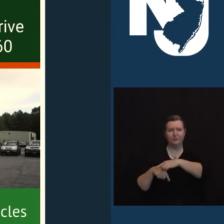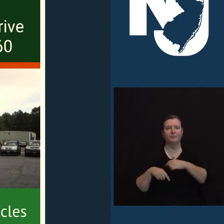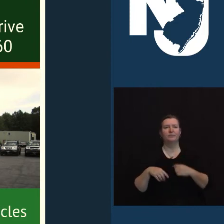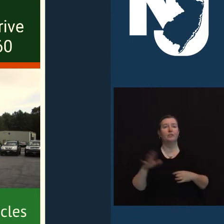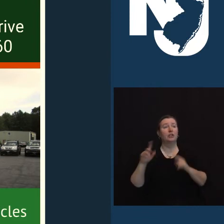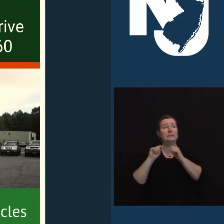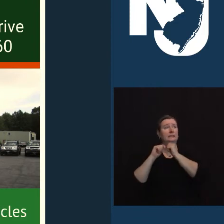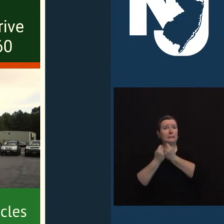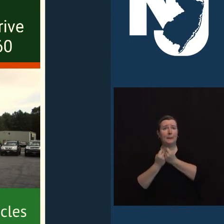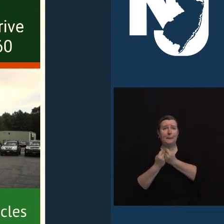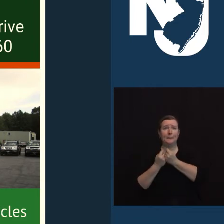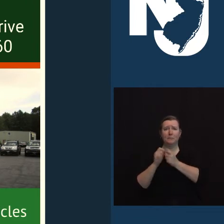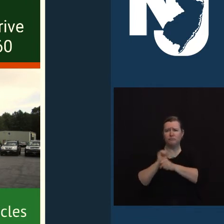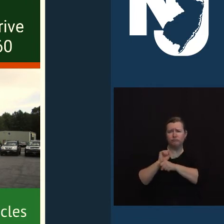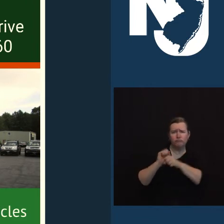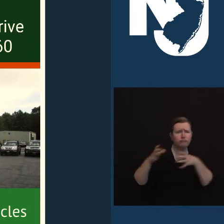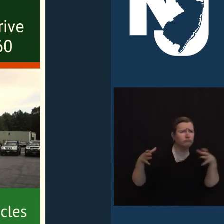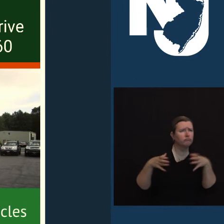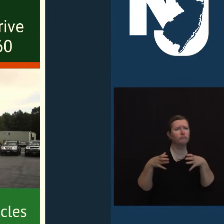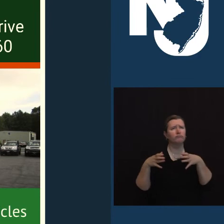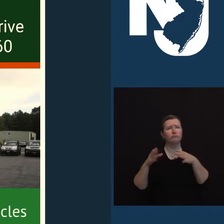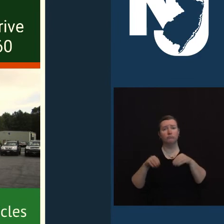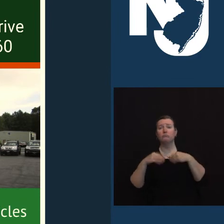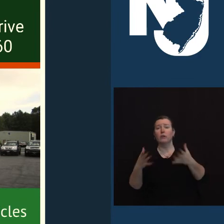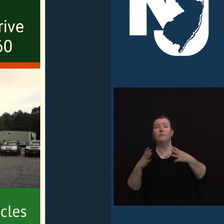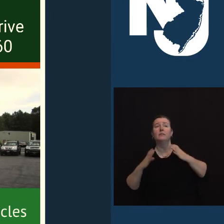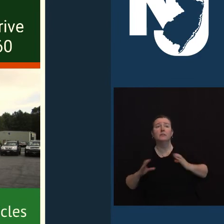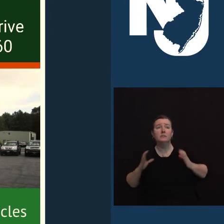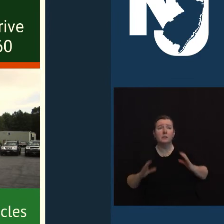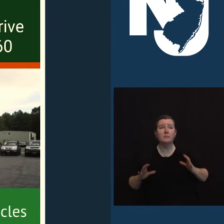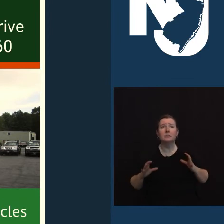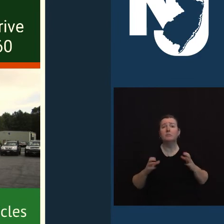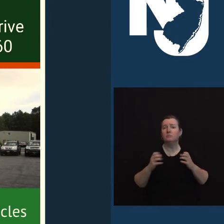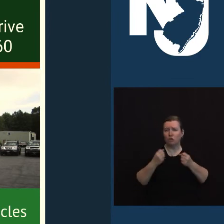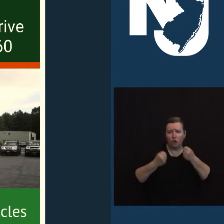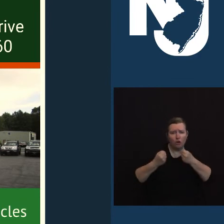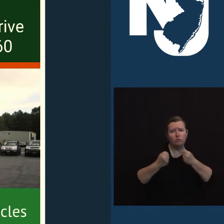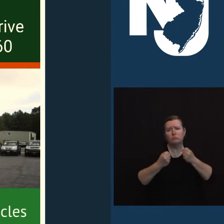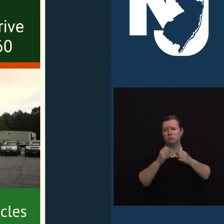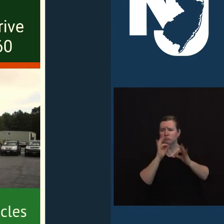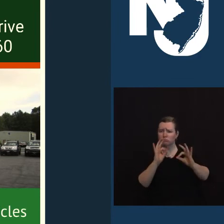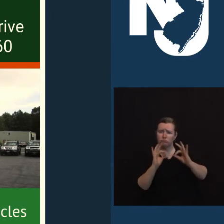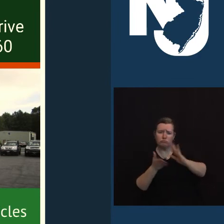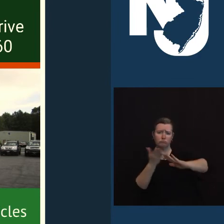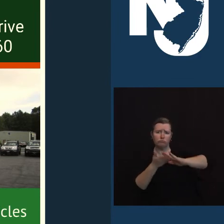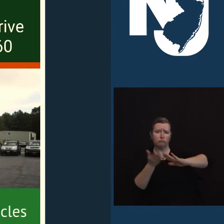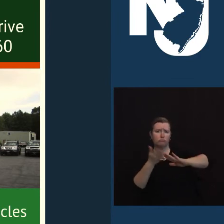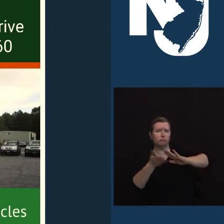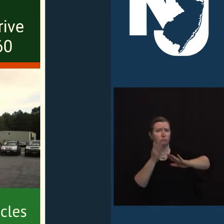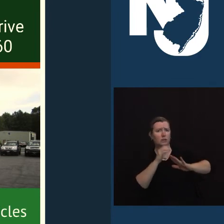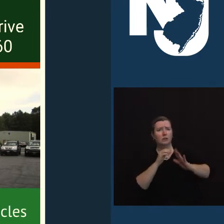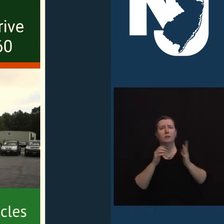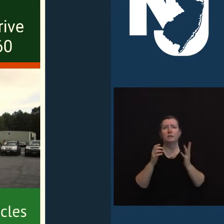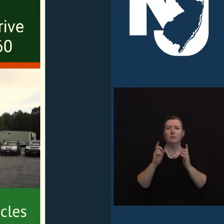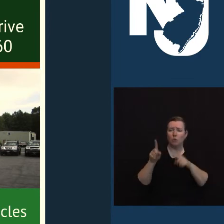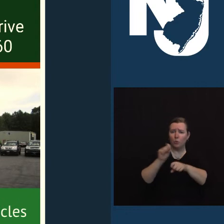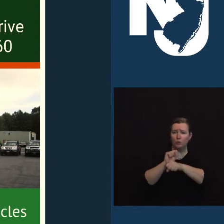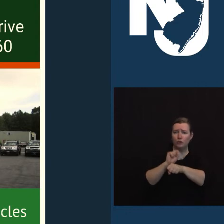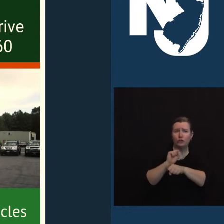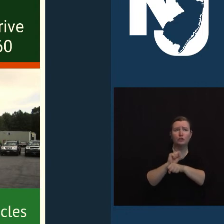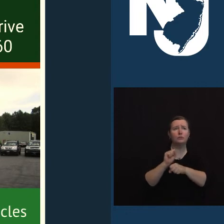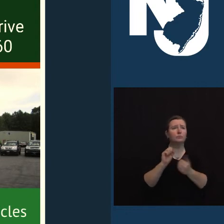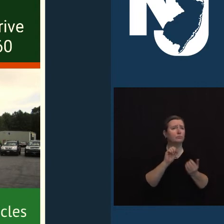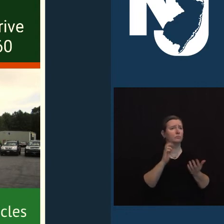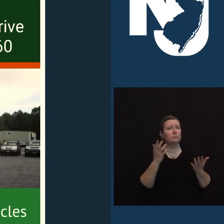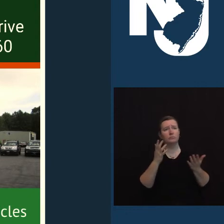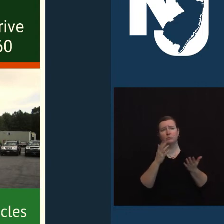reliable vehicle that will get them to work, to school, the store, or to medical appointments. And over the past year, Access Auto